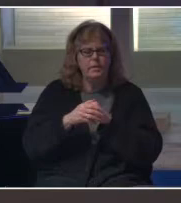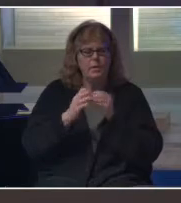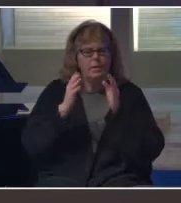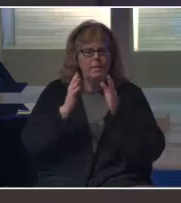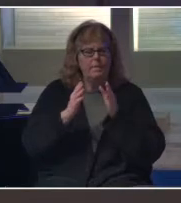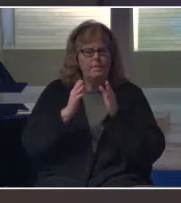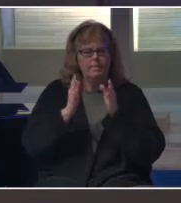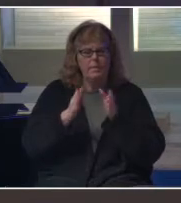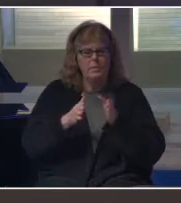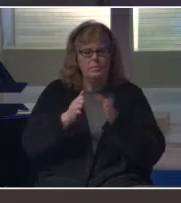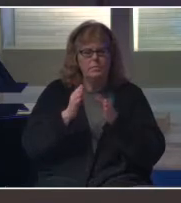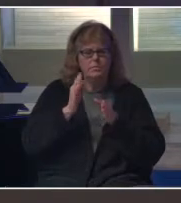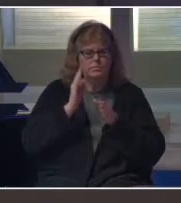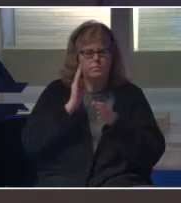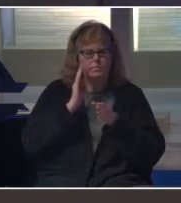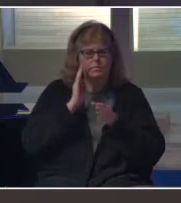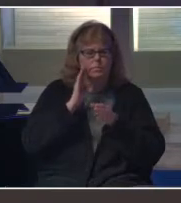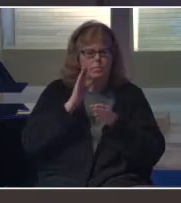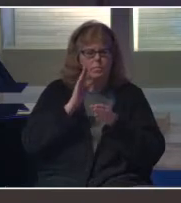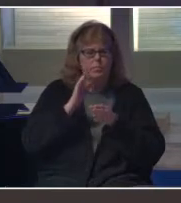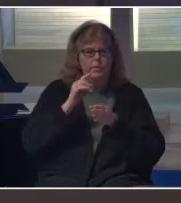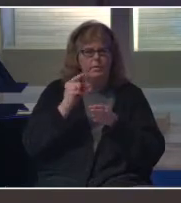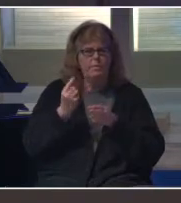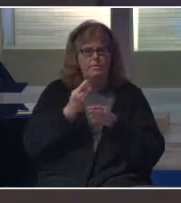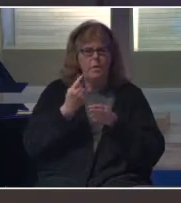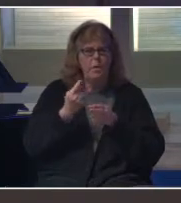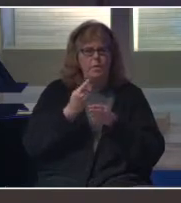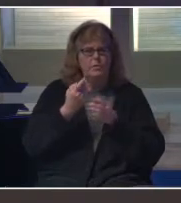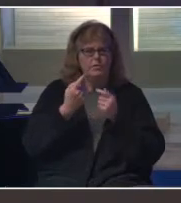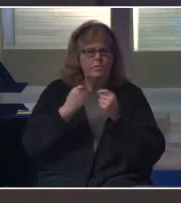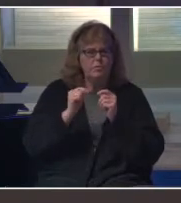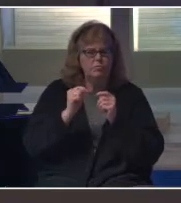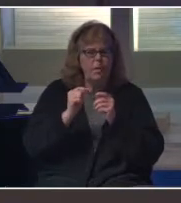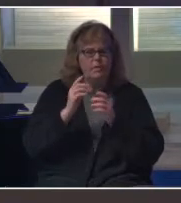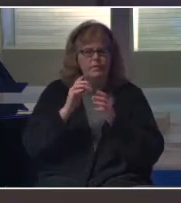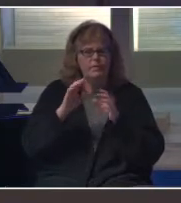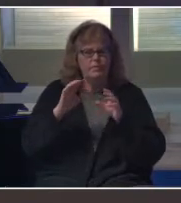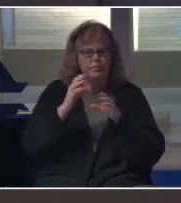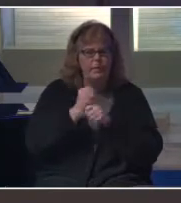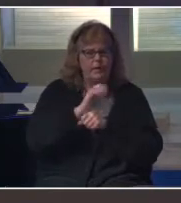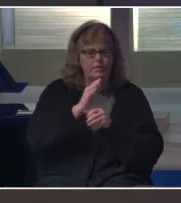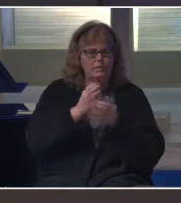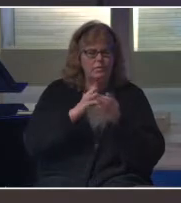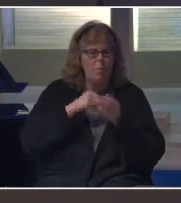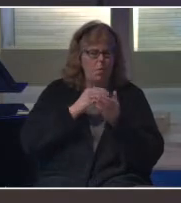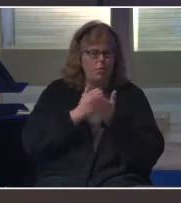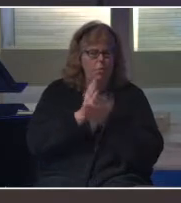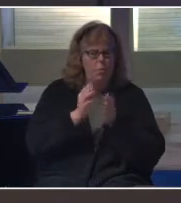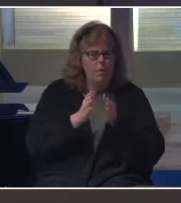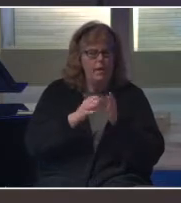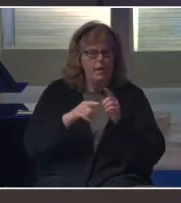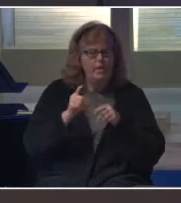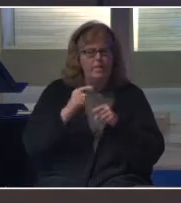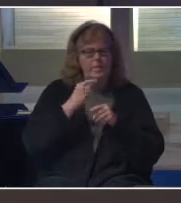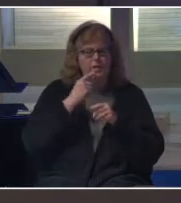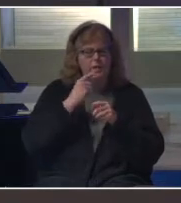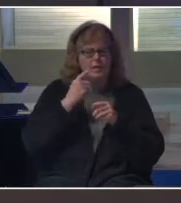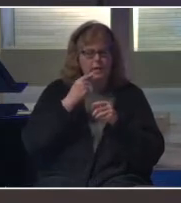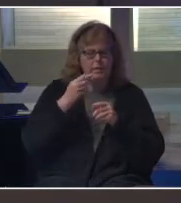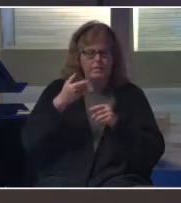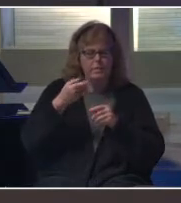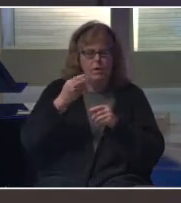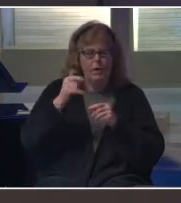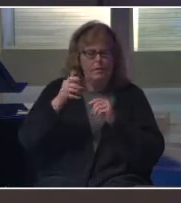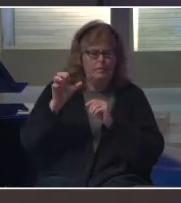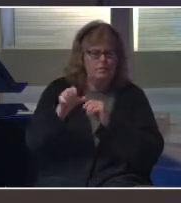who always would be trying to gain his own way, but rather they were referring to him grabbing the heel.